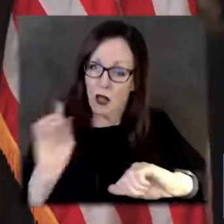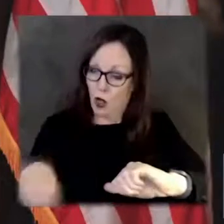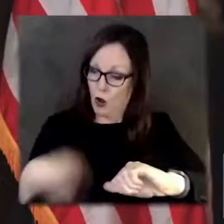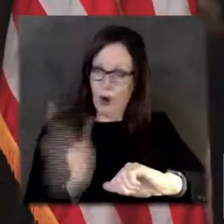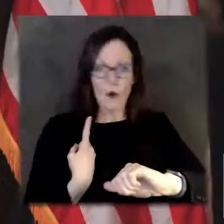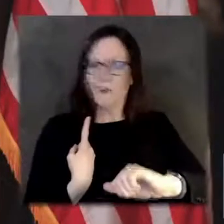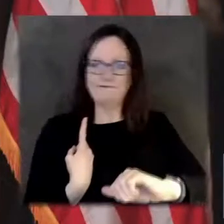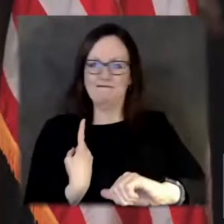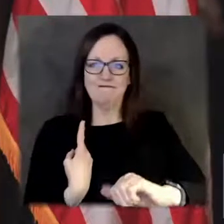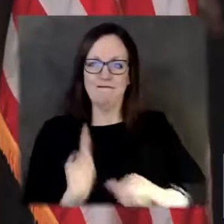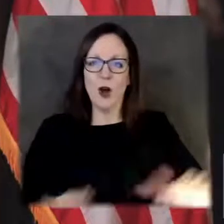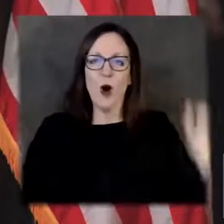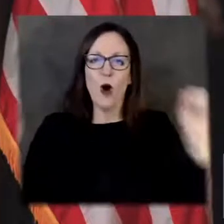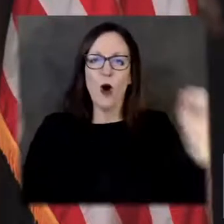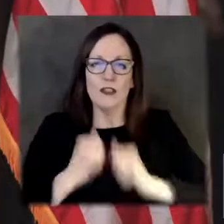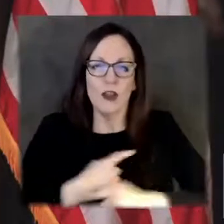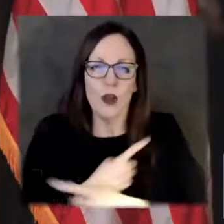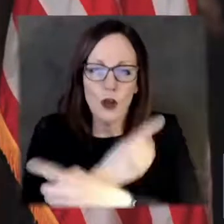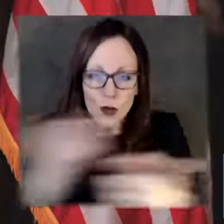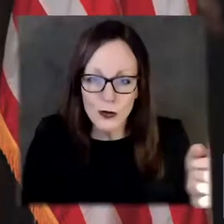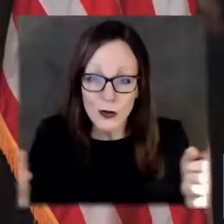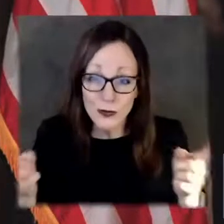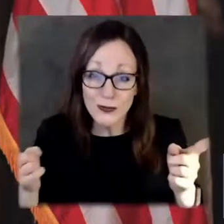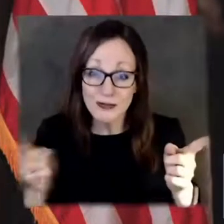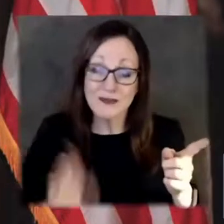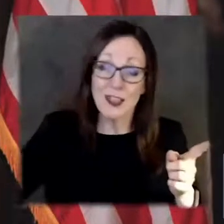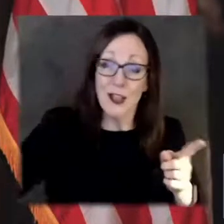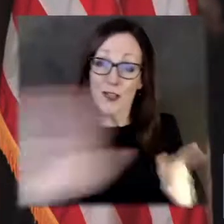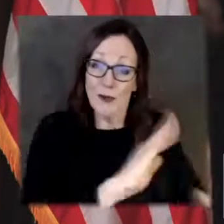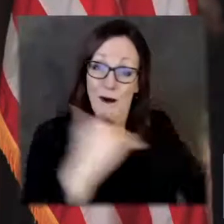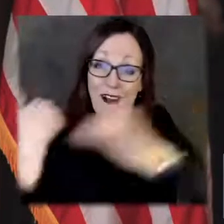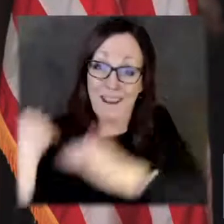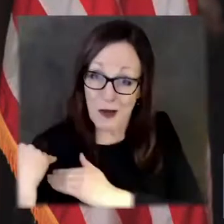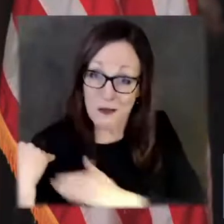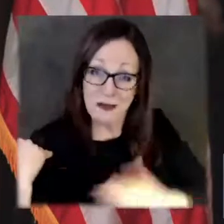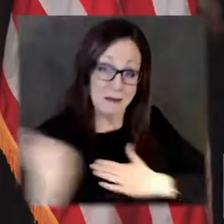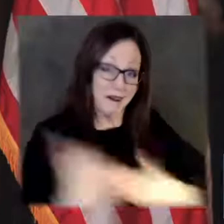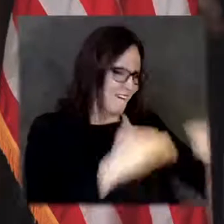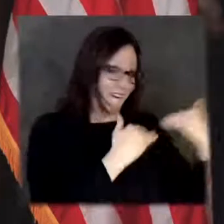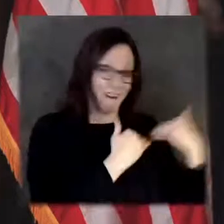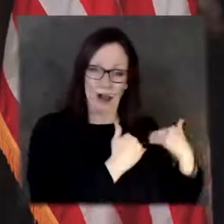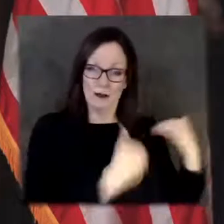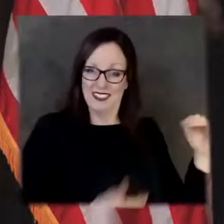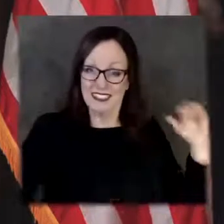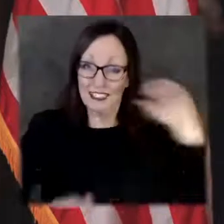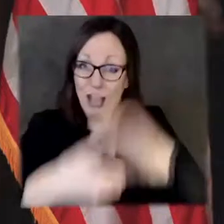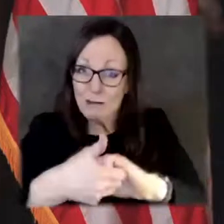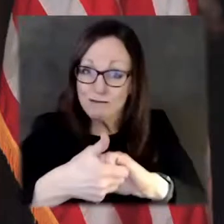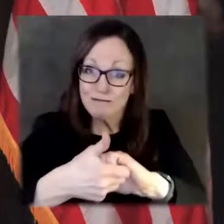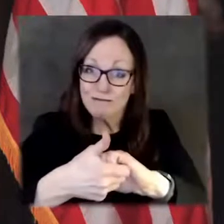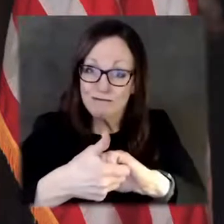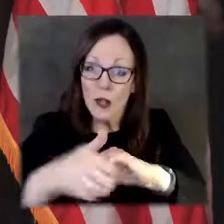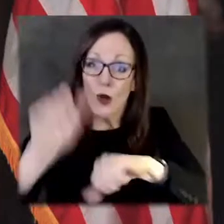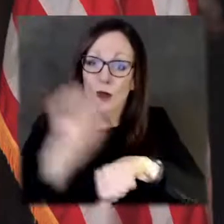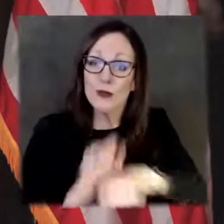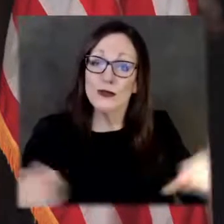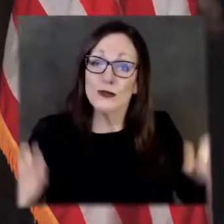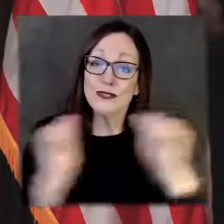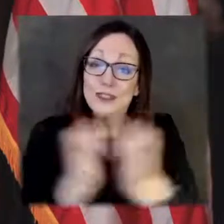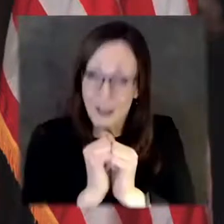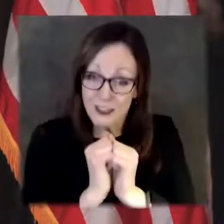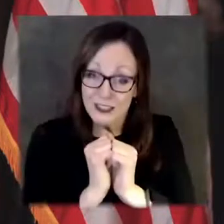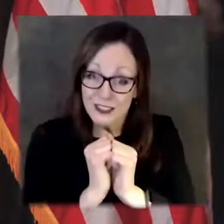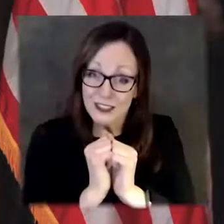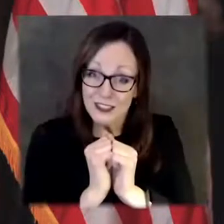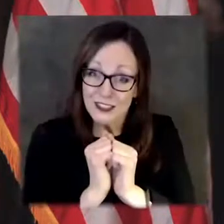because I know you will hold us to account and demand it. So let's go forward together. Let's bounce back